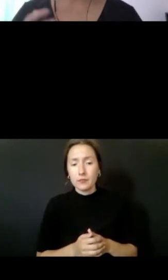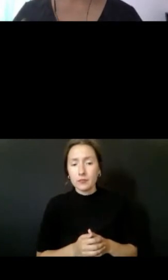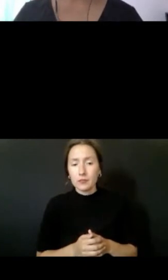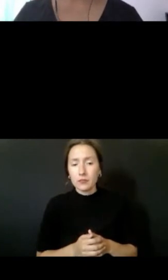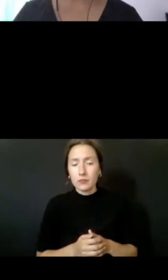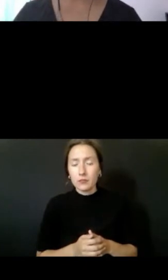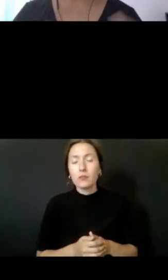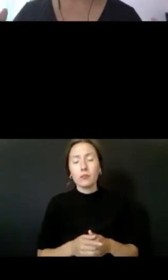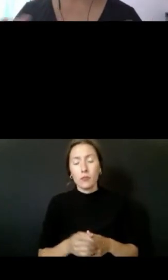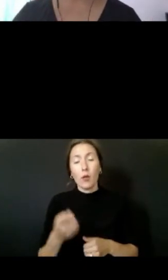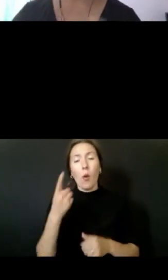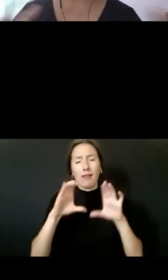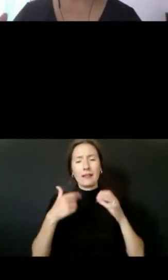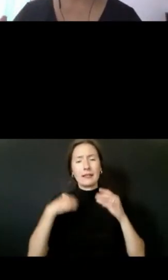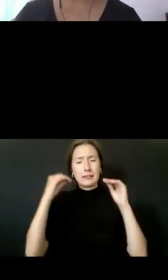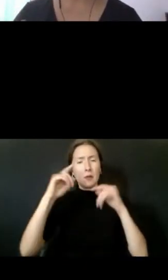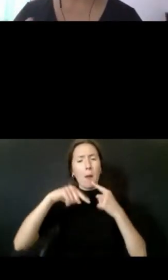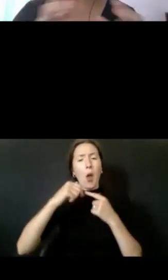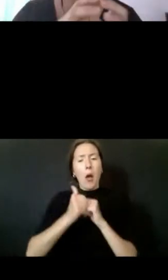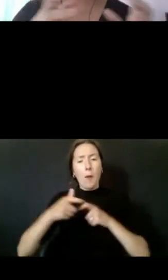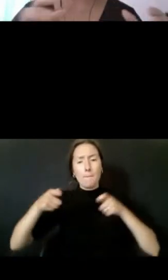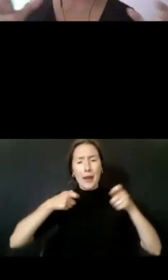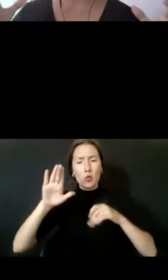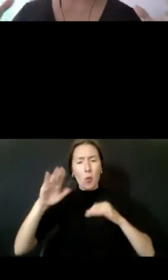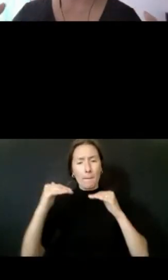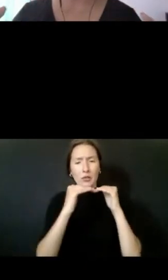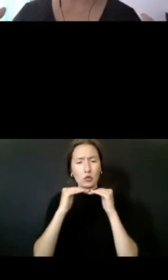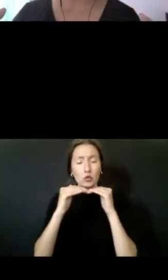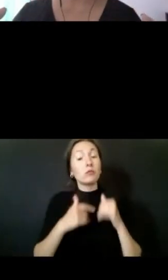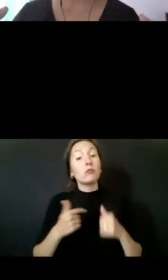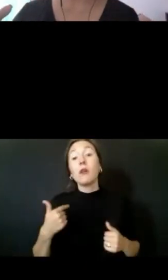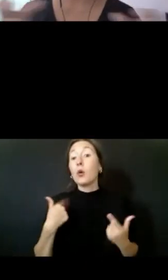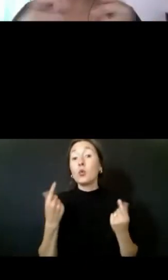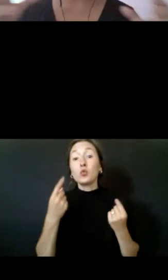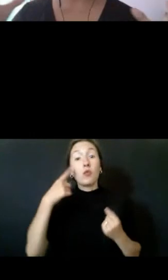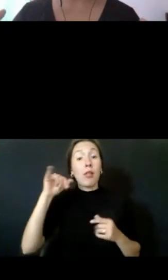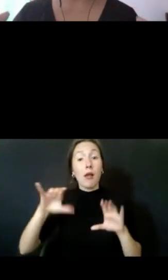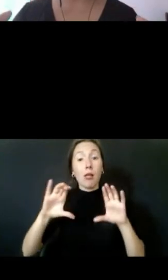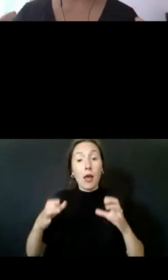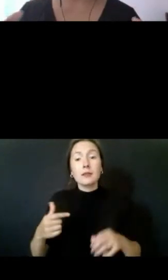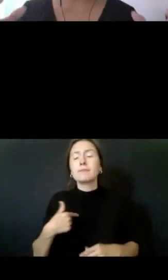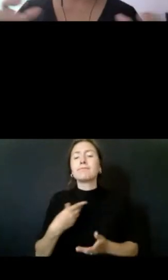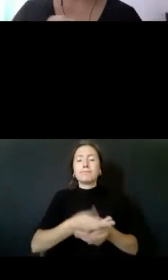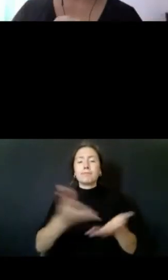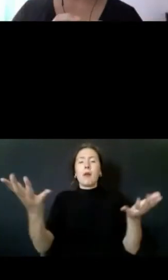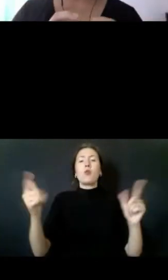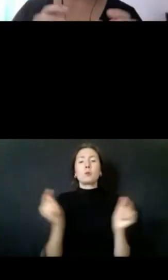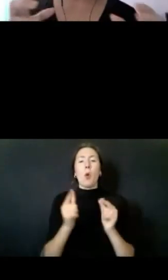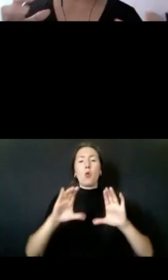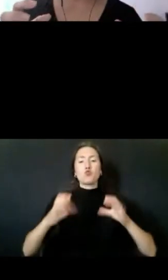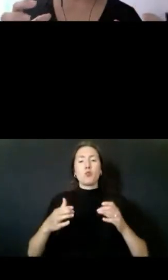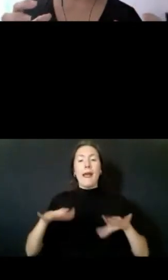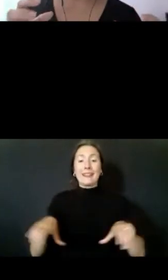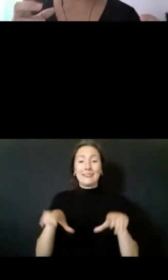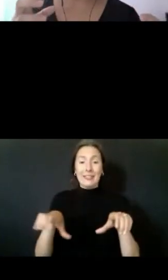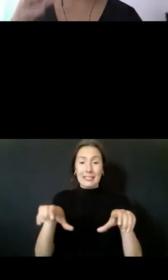I do, in which I actually give an exercise on how to manage your former